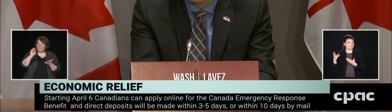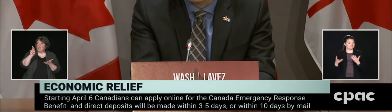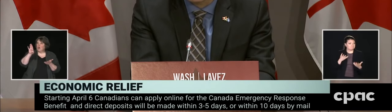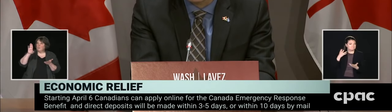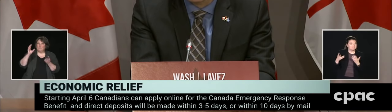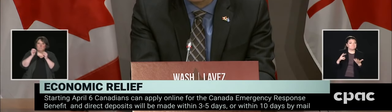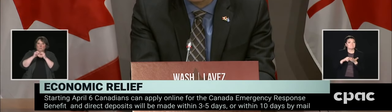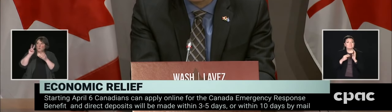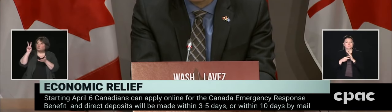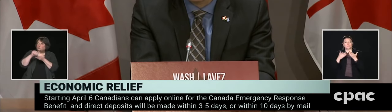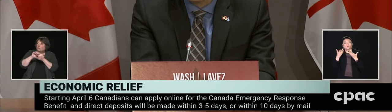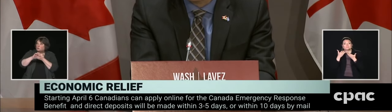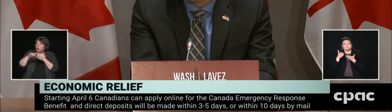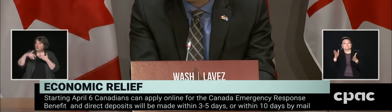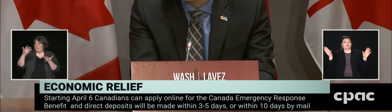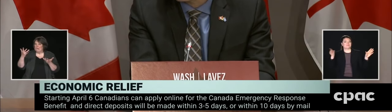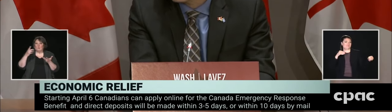considering.